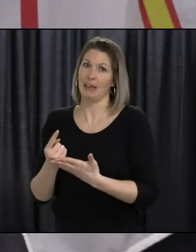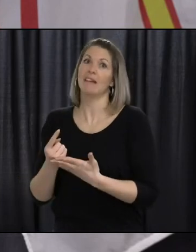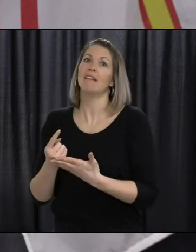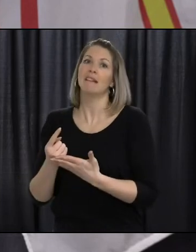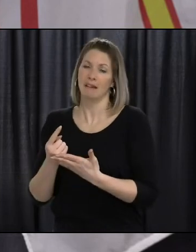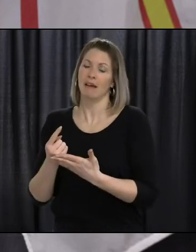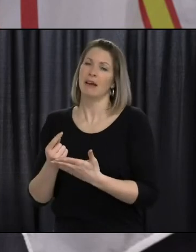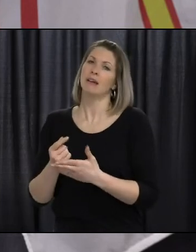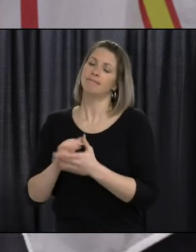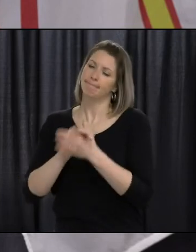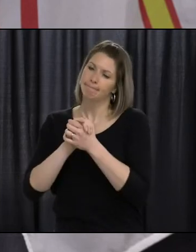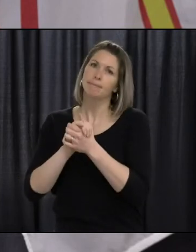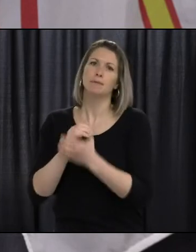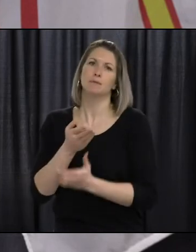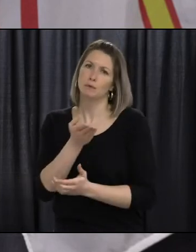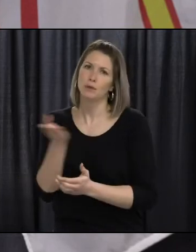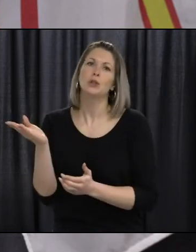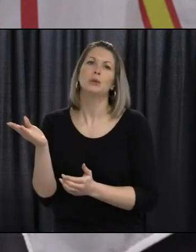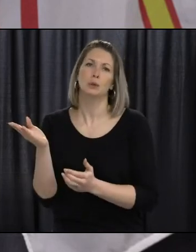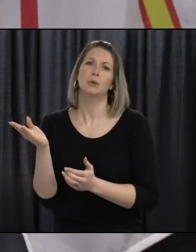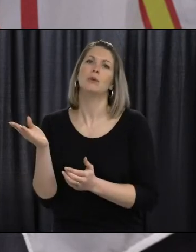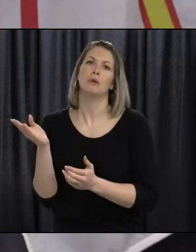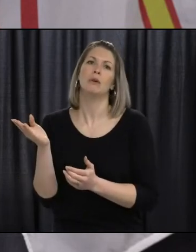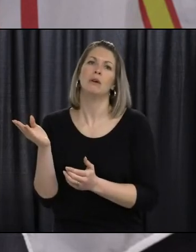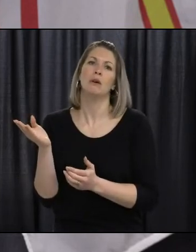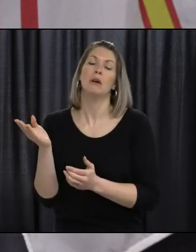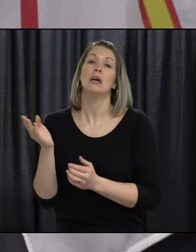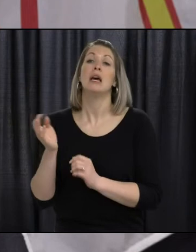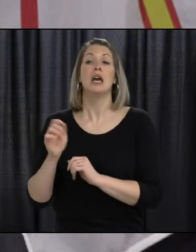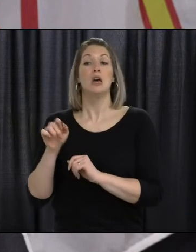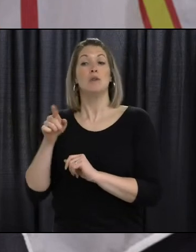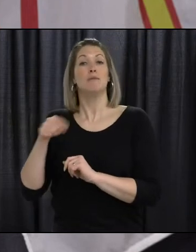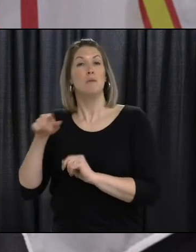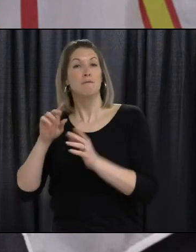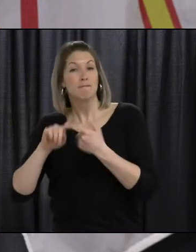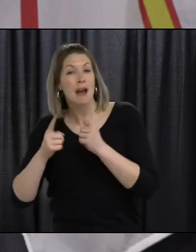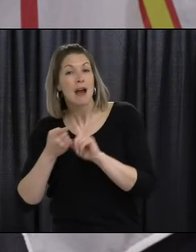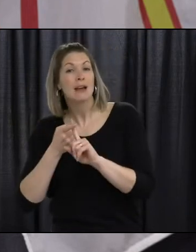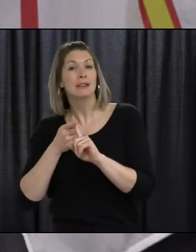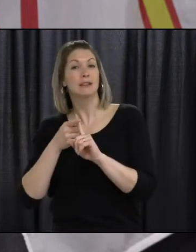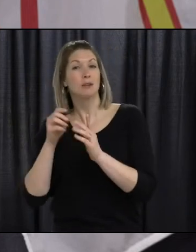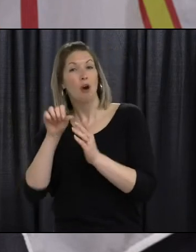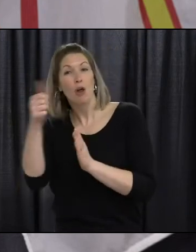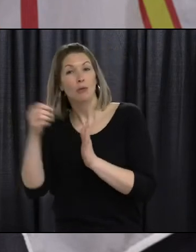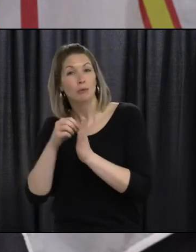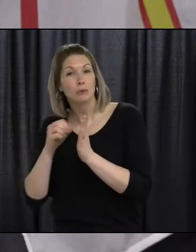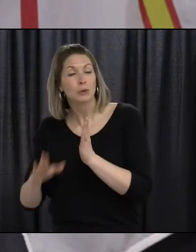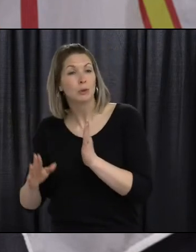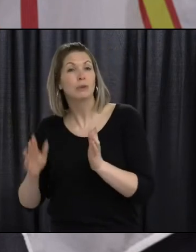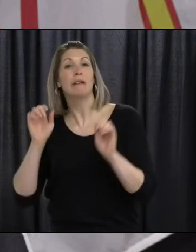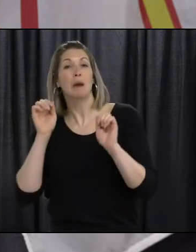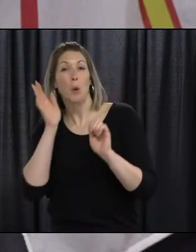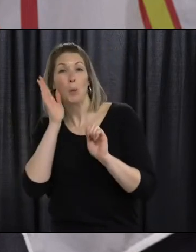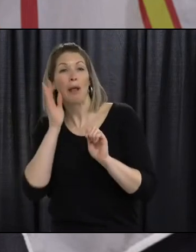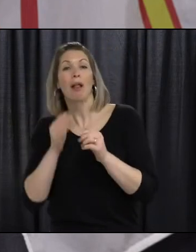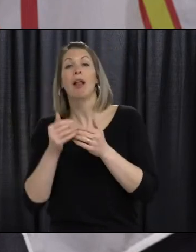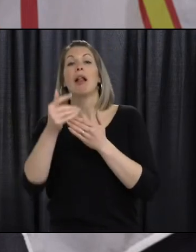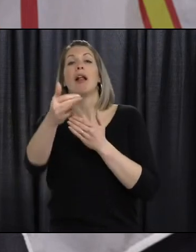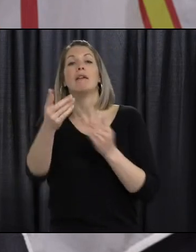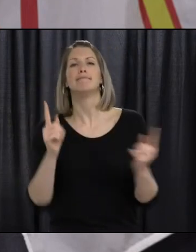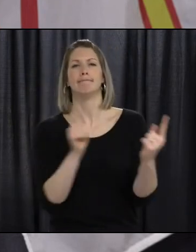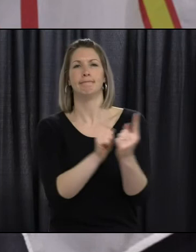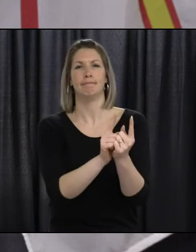this uncertain time. While the day to reunite with your classmates and friends to celebrate successes will come, now is